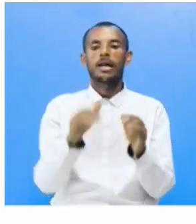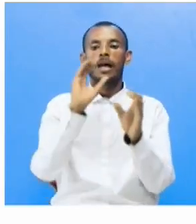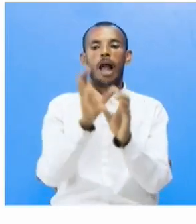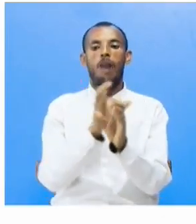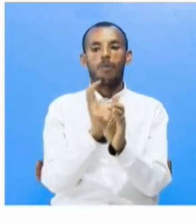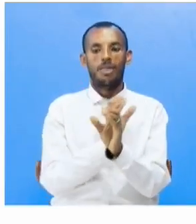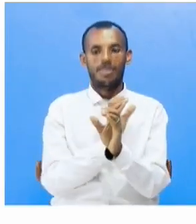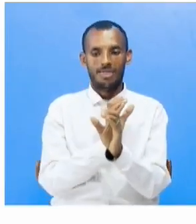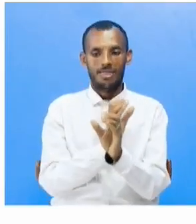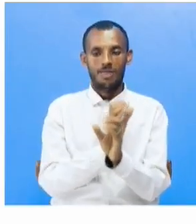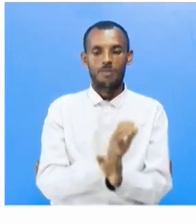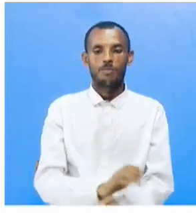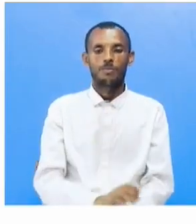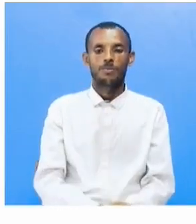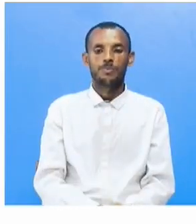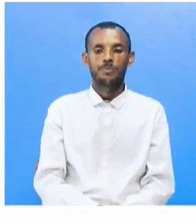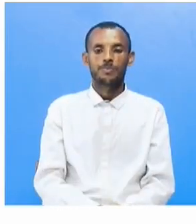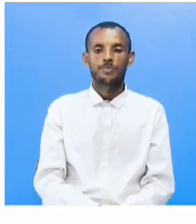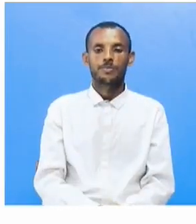calculate